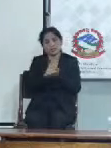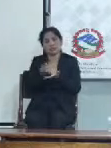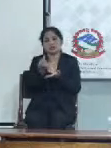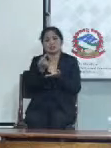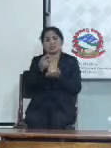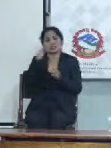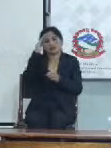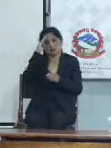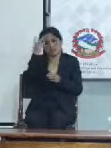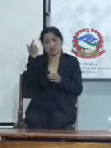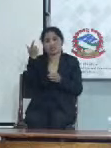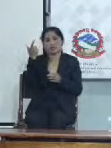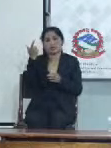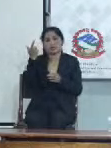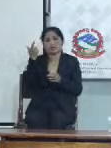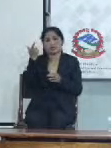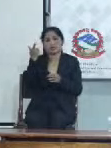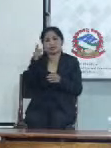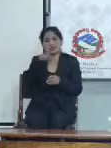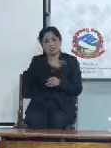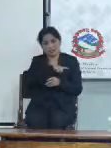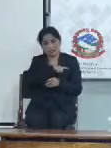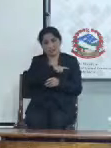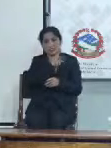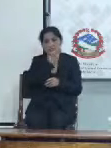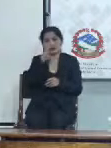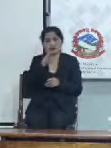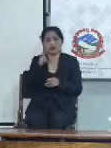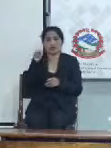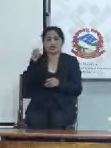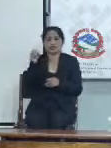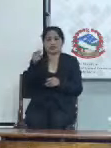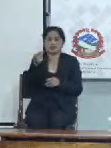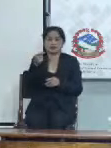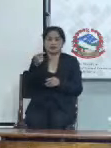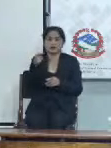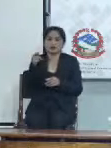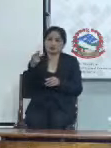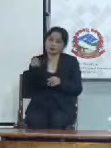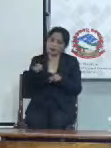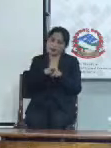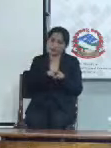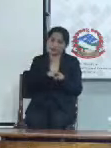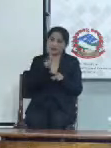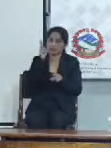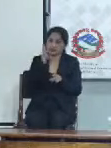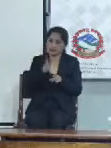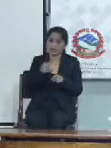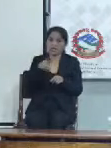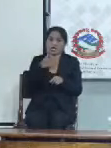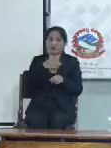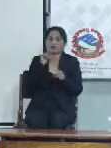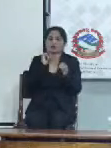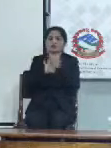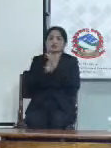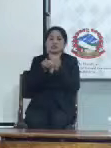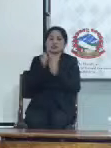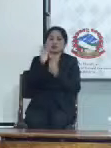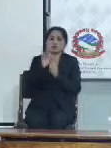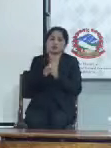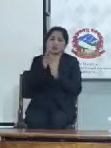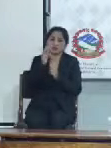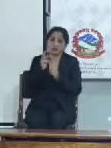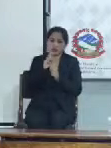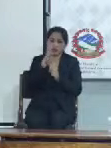non-government sectors. So this is how we have been running the information. And regarding the, we have a national broadcasting